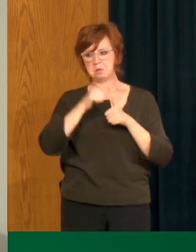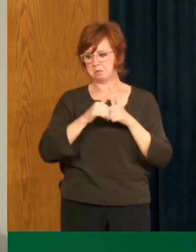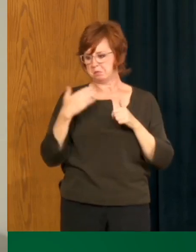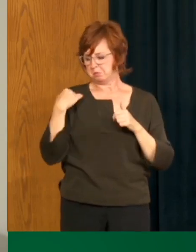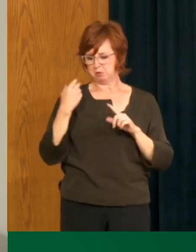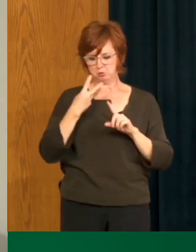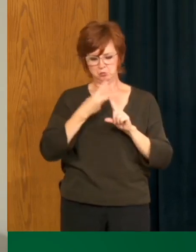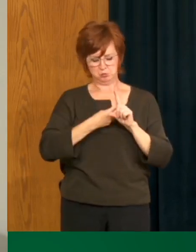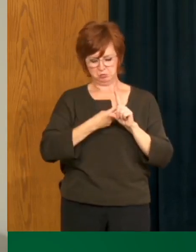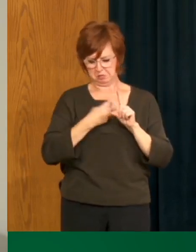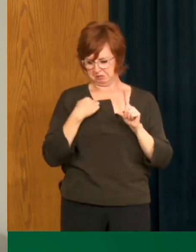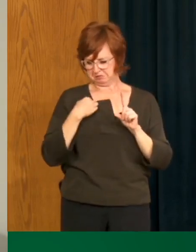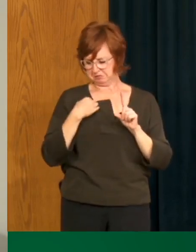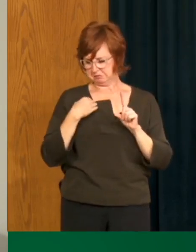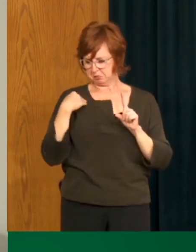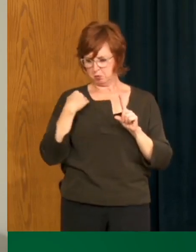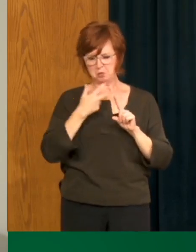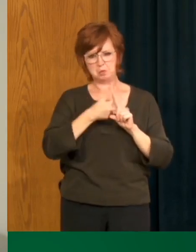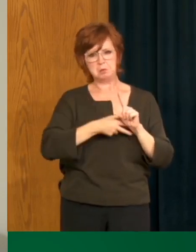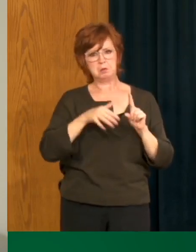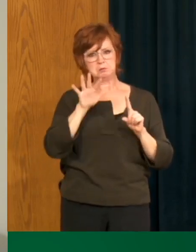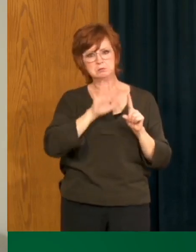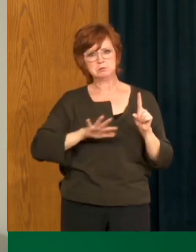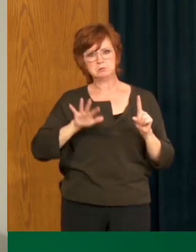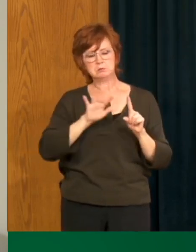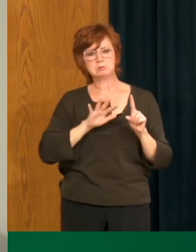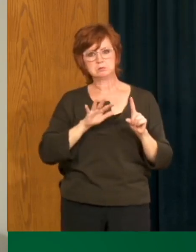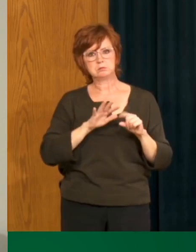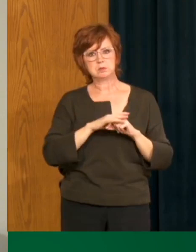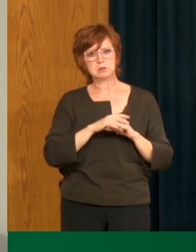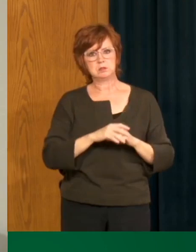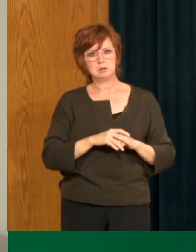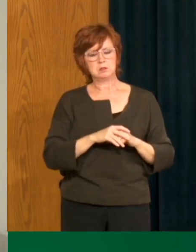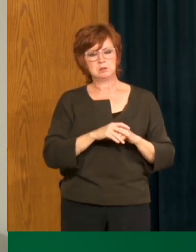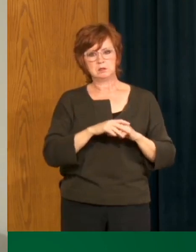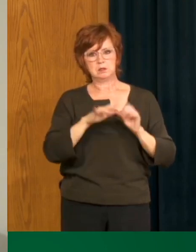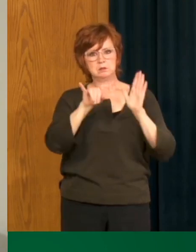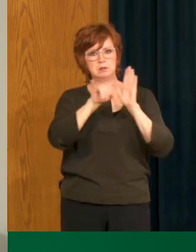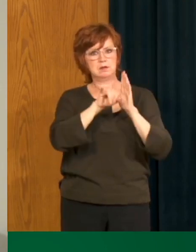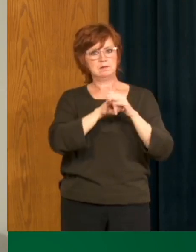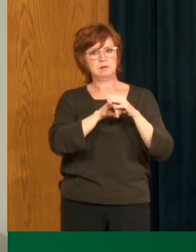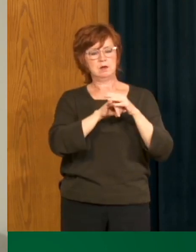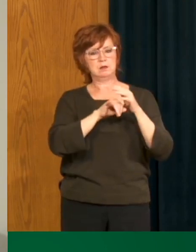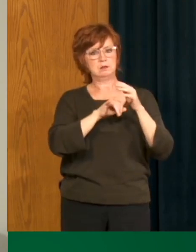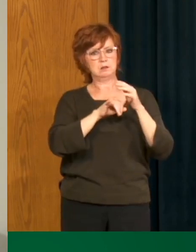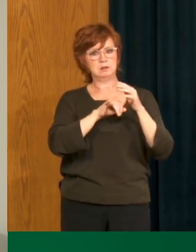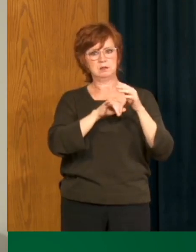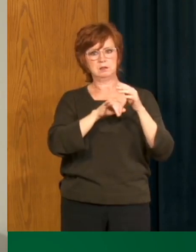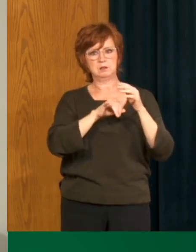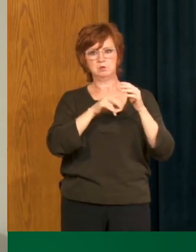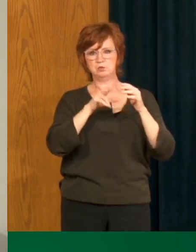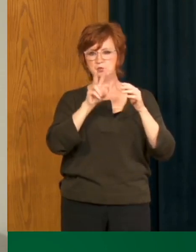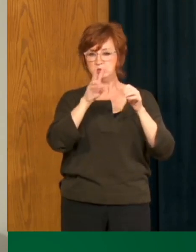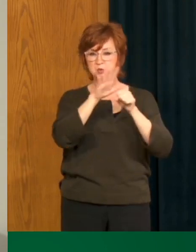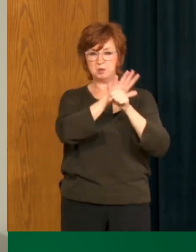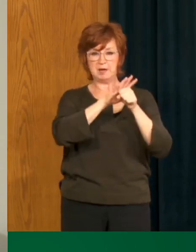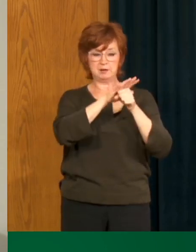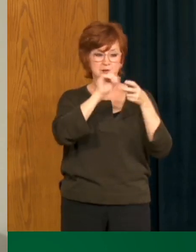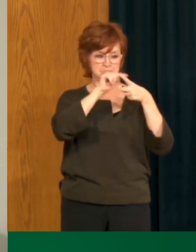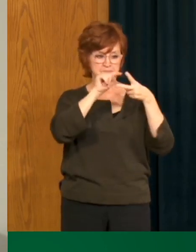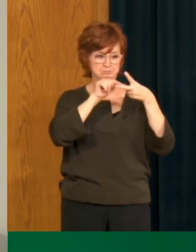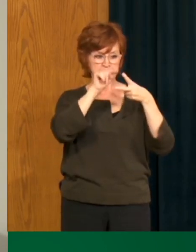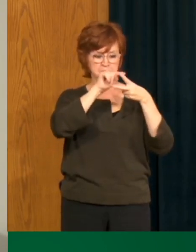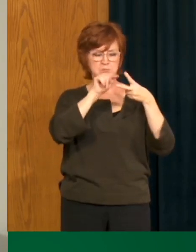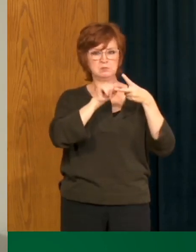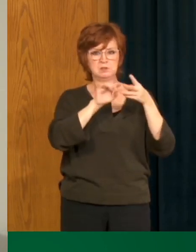specific outbreaks in a few communities in the northwest. So we were very specific about that information and not just saying that they're just in the far